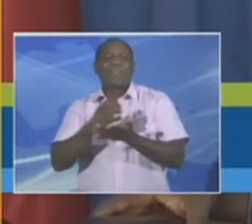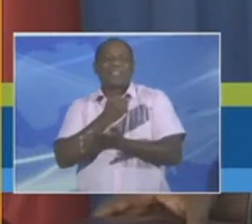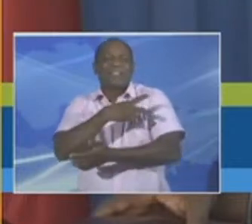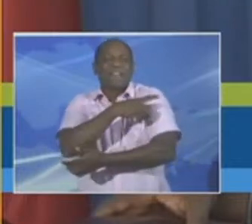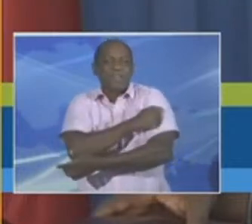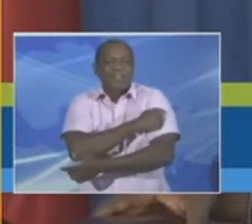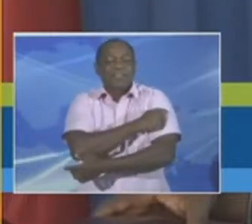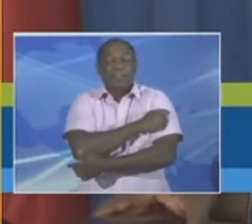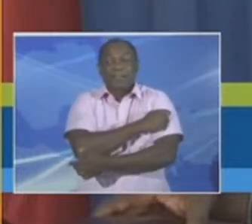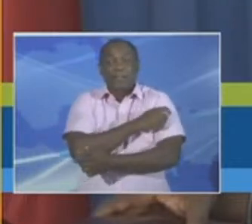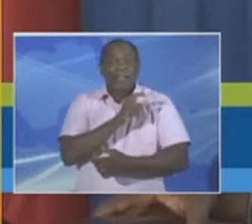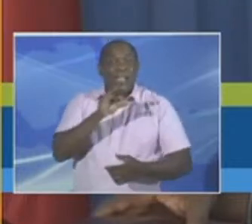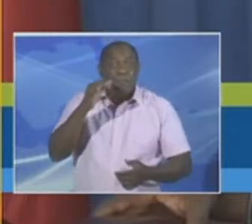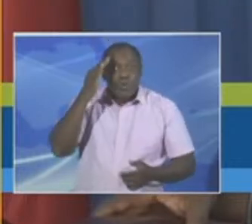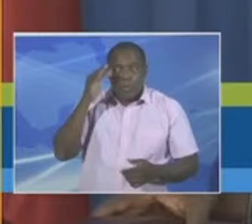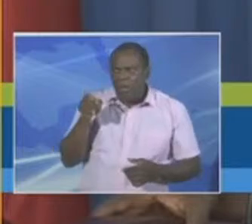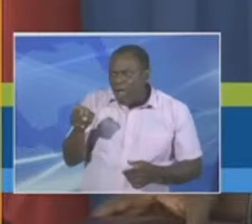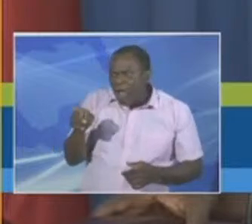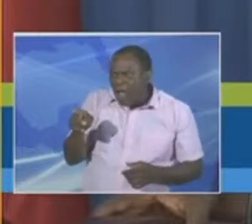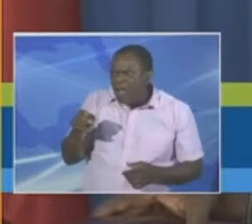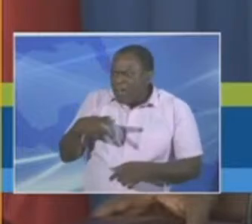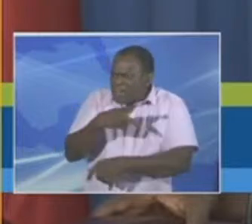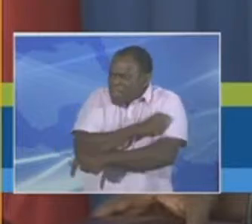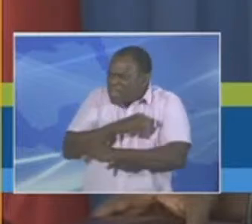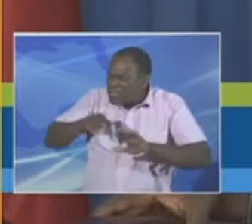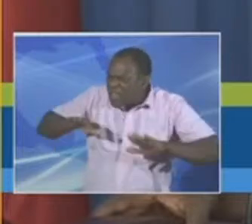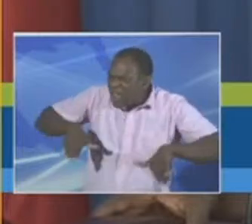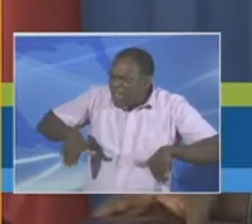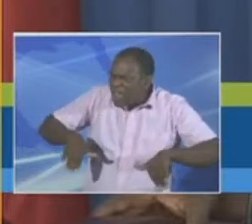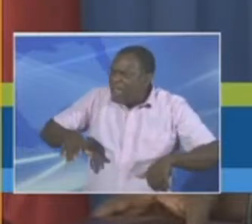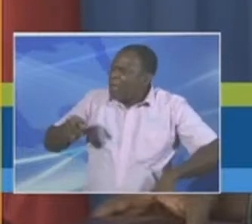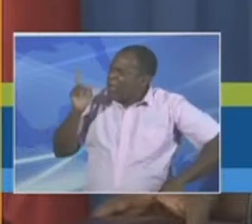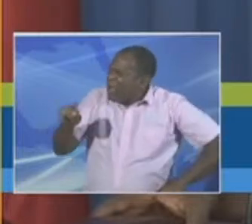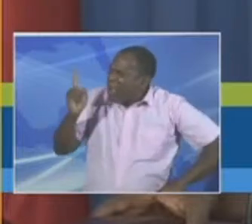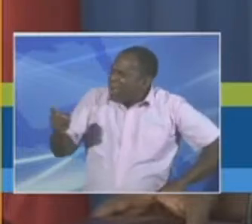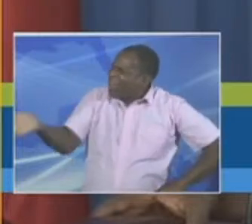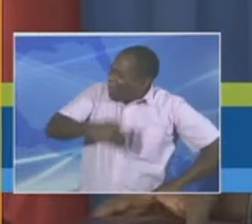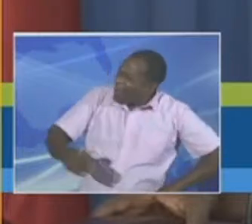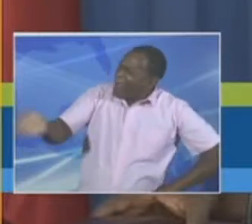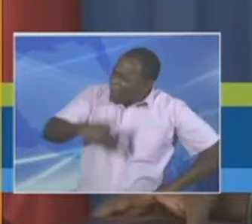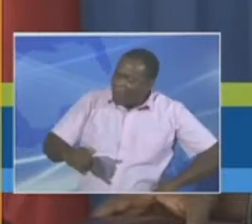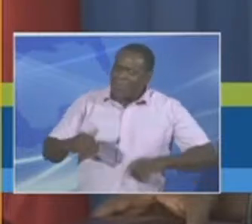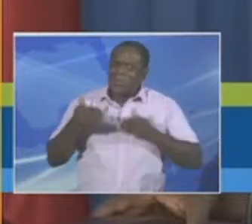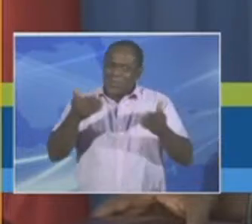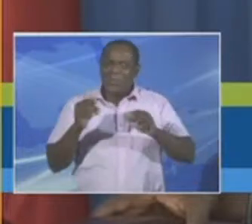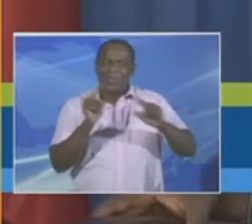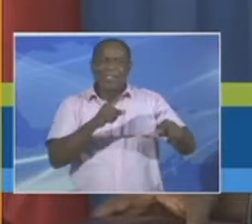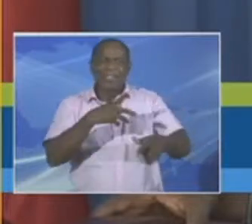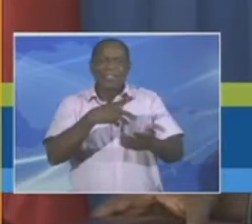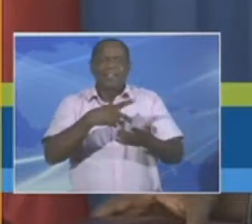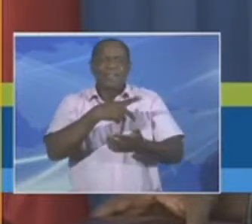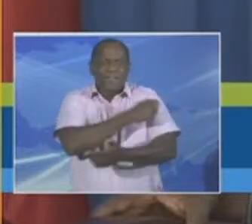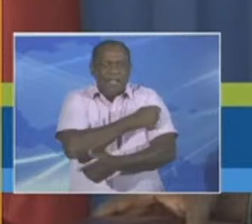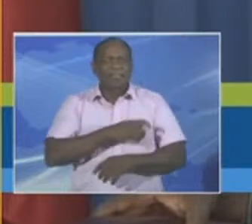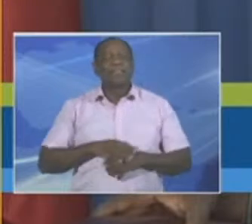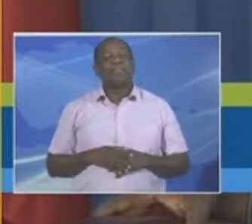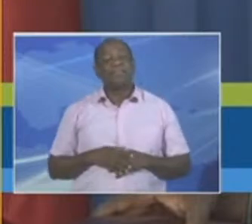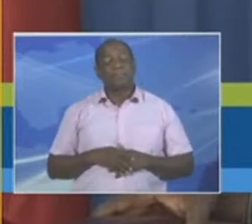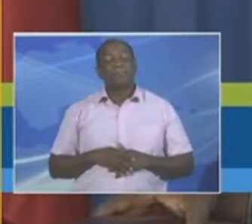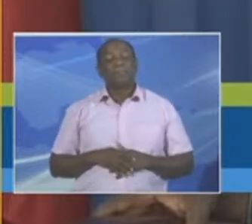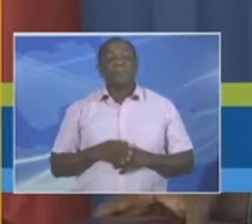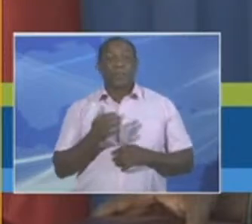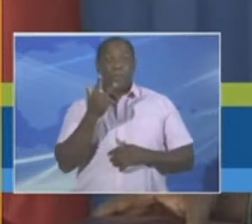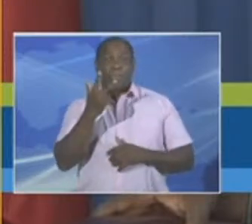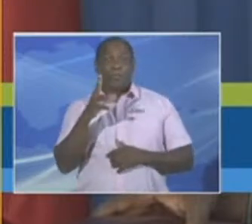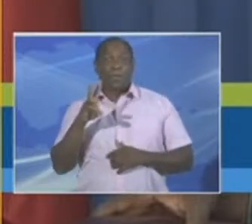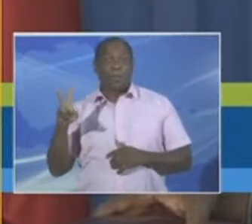know to vaccinate, to practice your 3 W's at all